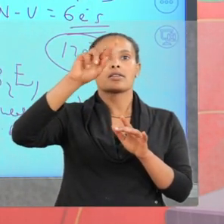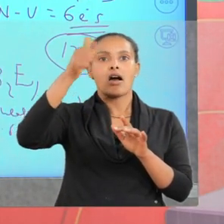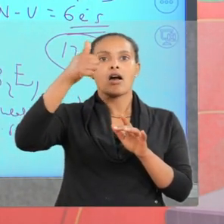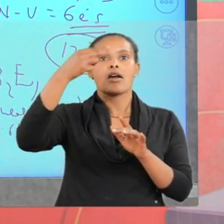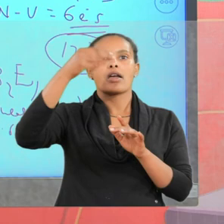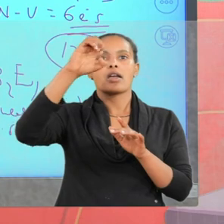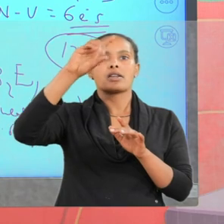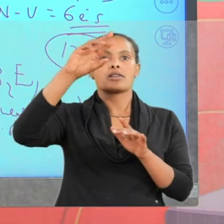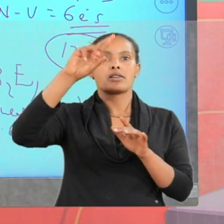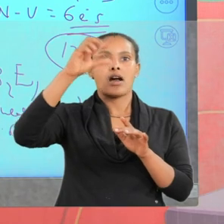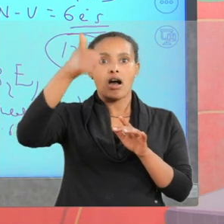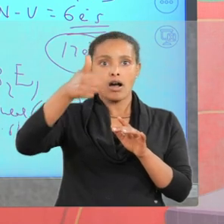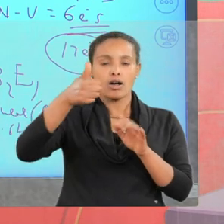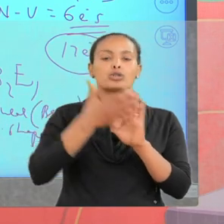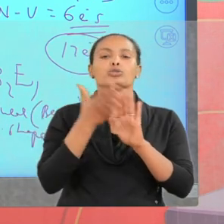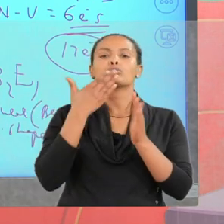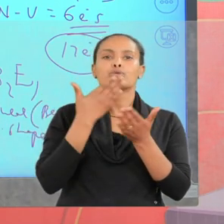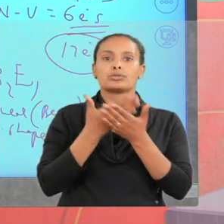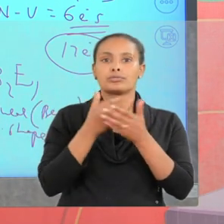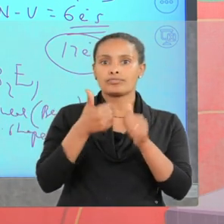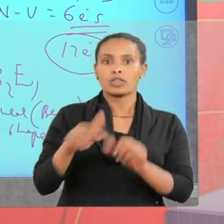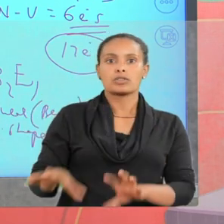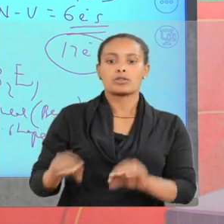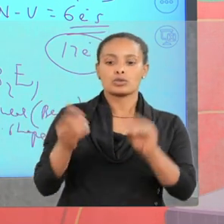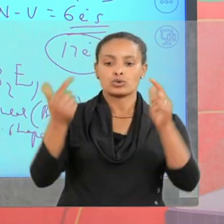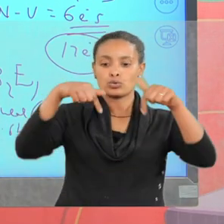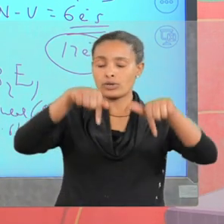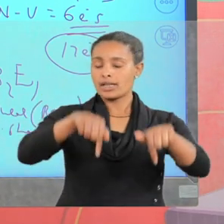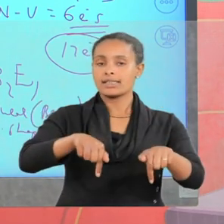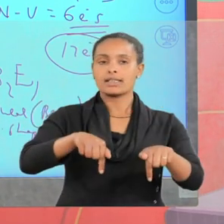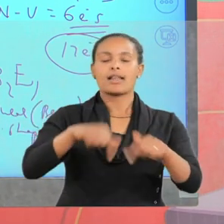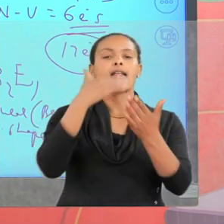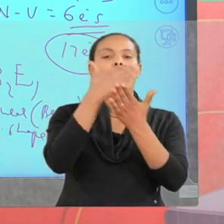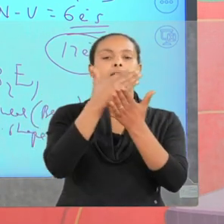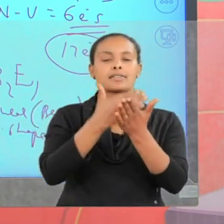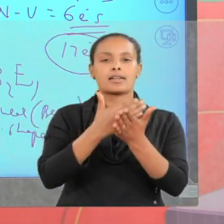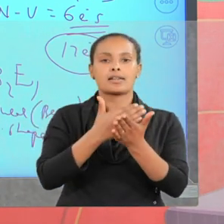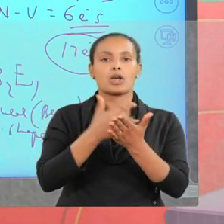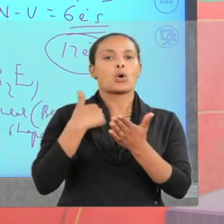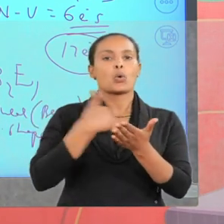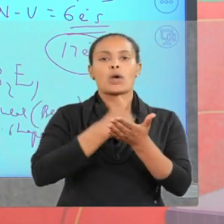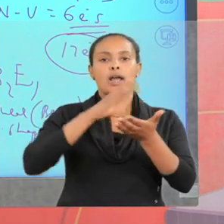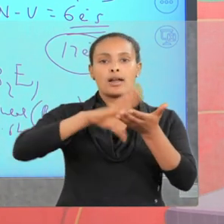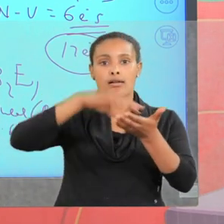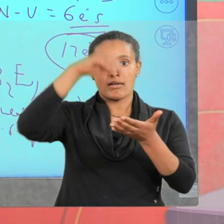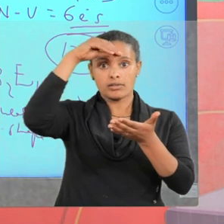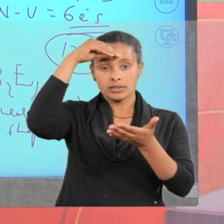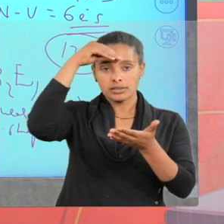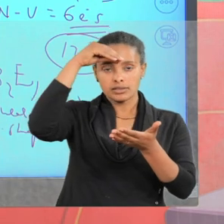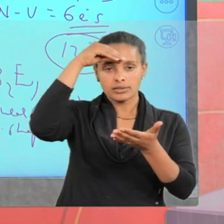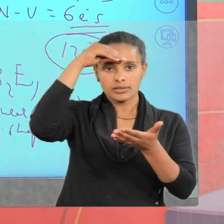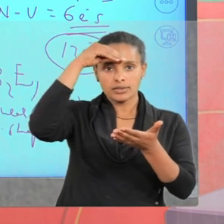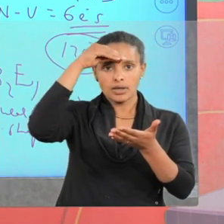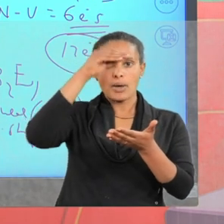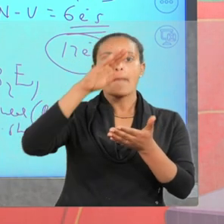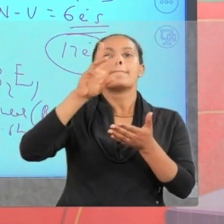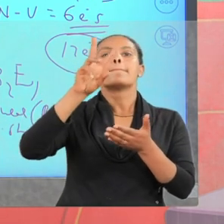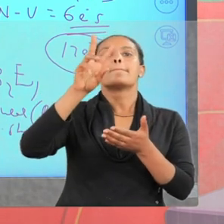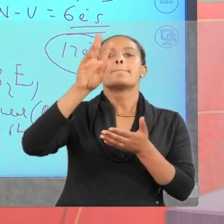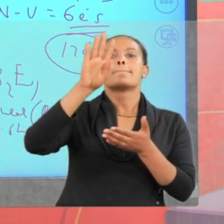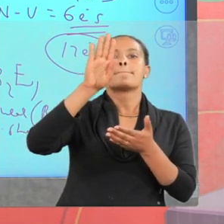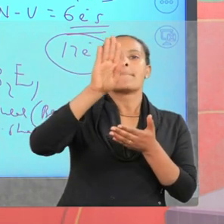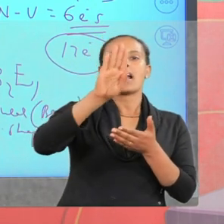Good. Students, in our today's lesson, we learned valence